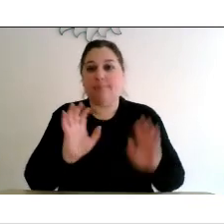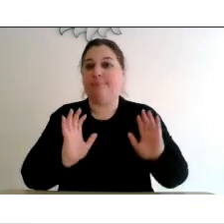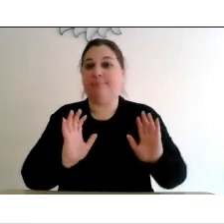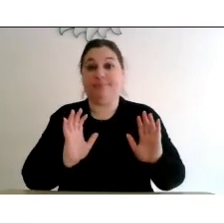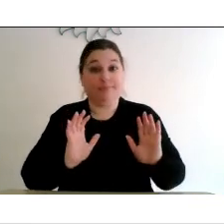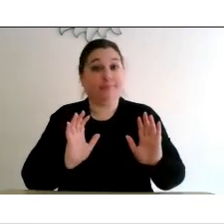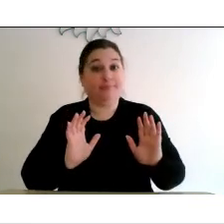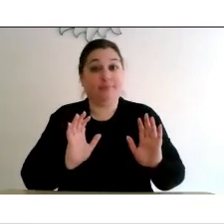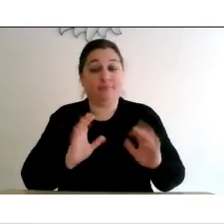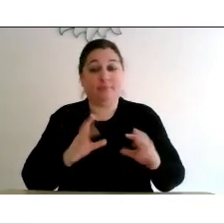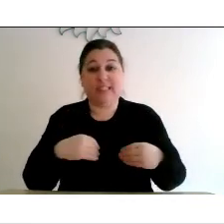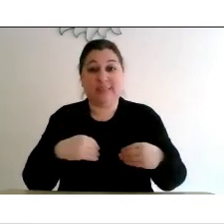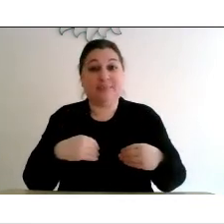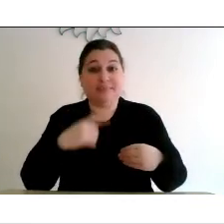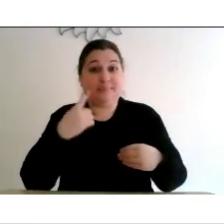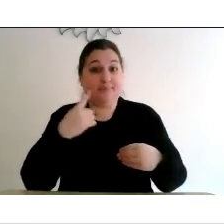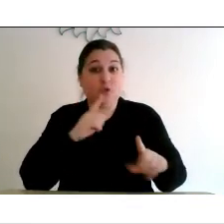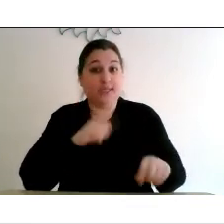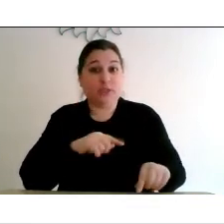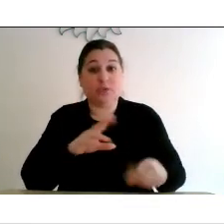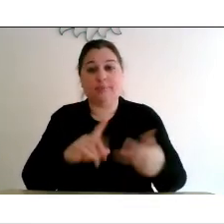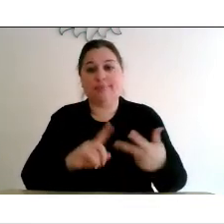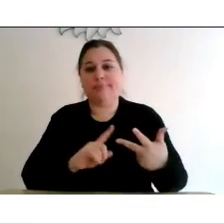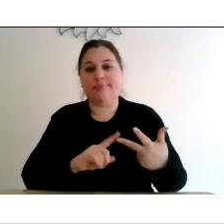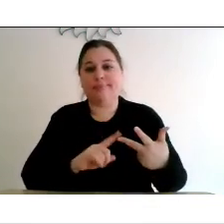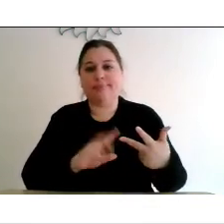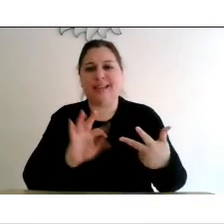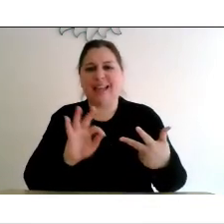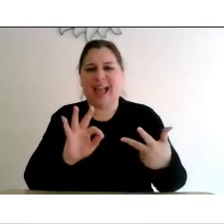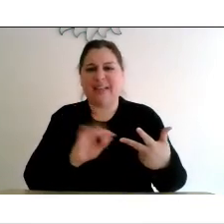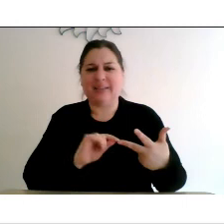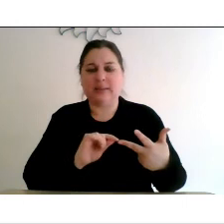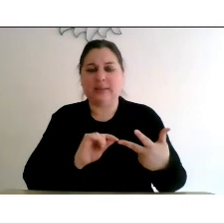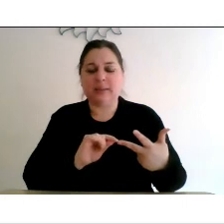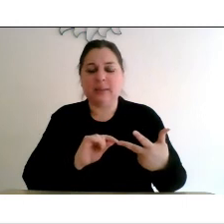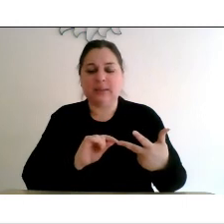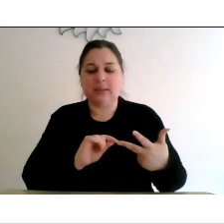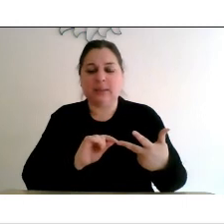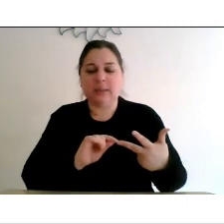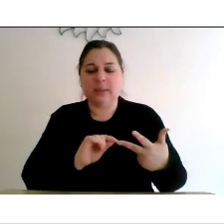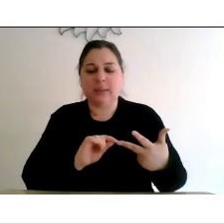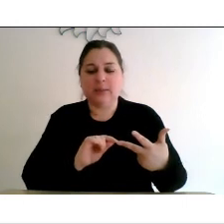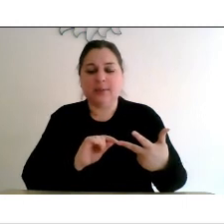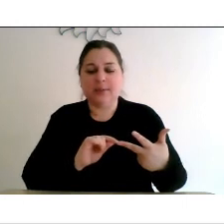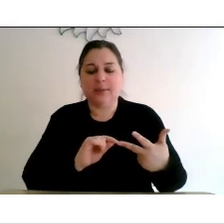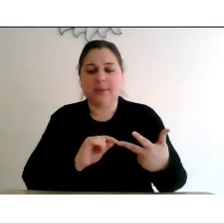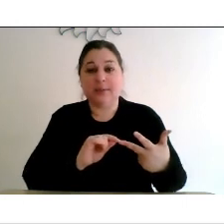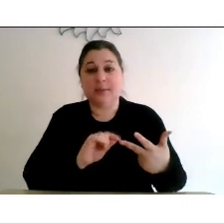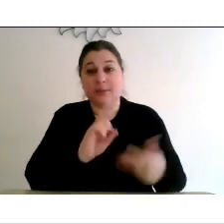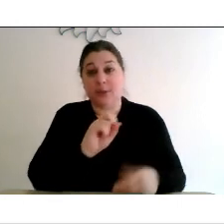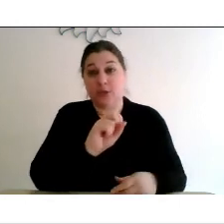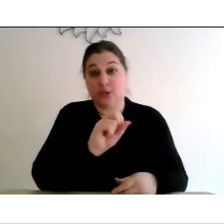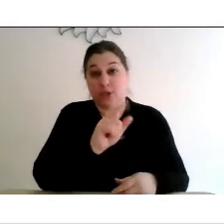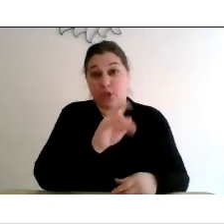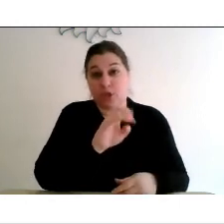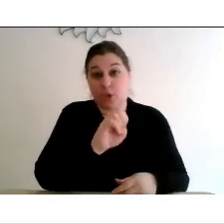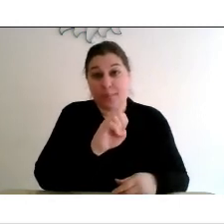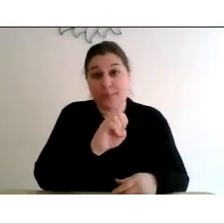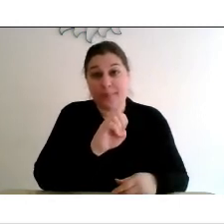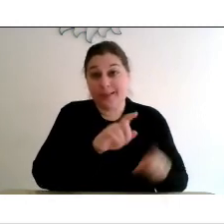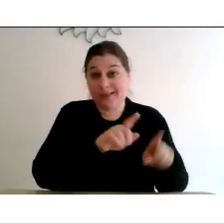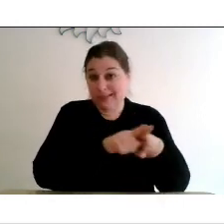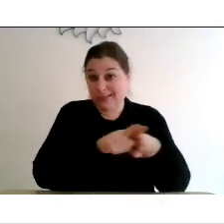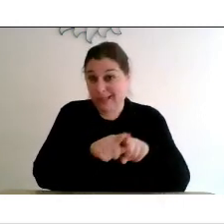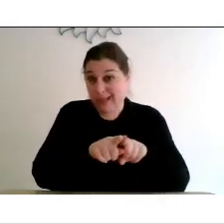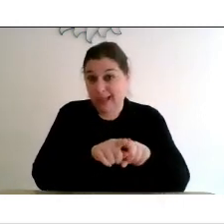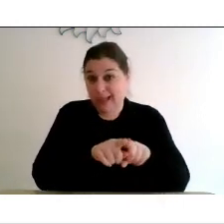9, are these the same or different? They're the same. Now look at the y-intercept. Are they the same or different? If it's the same for the slope and